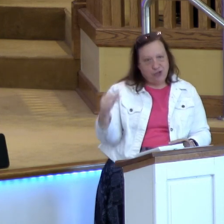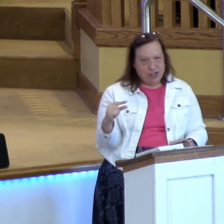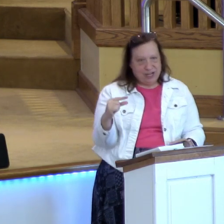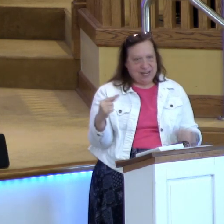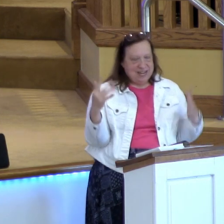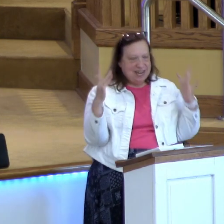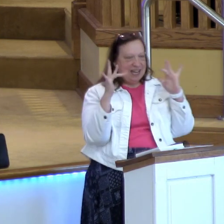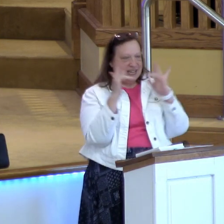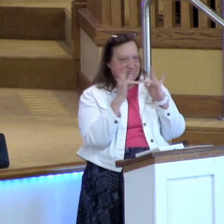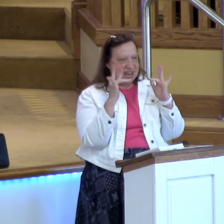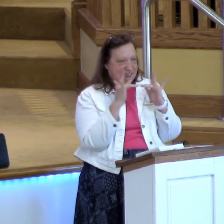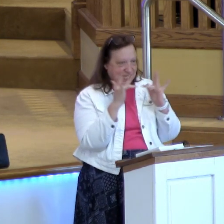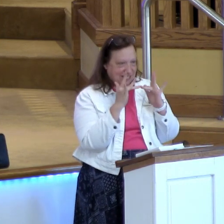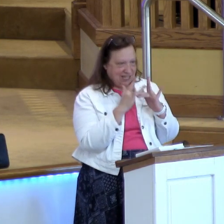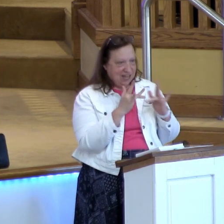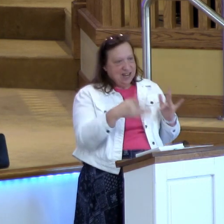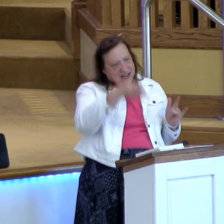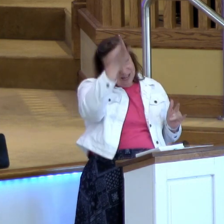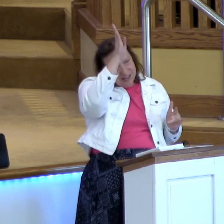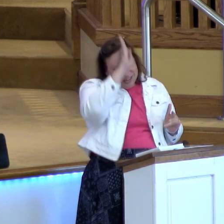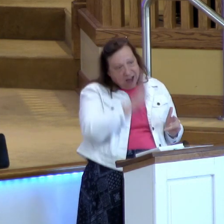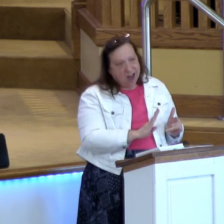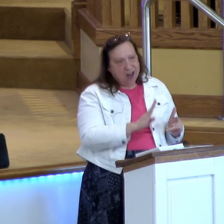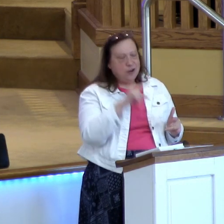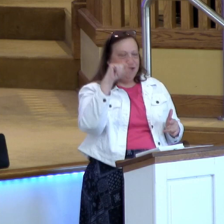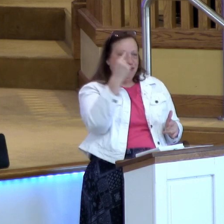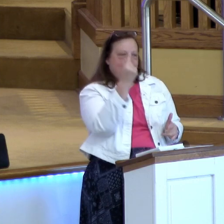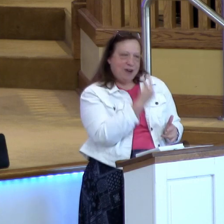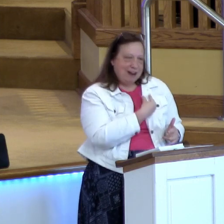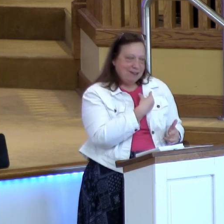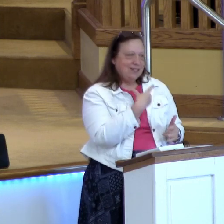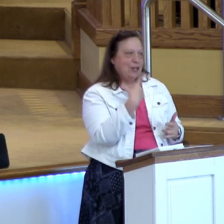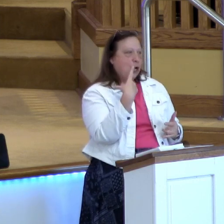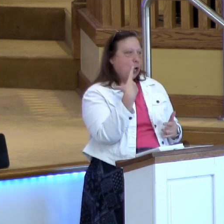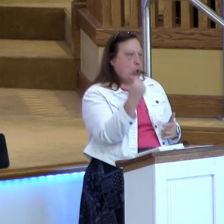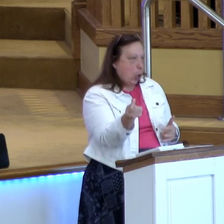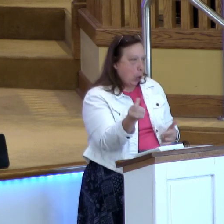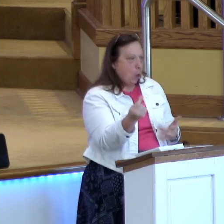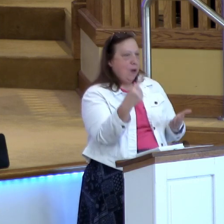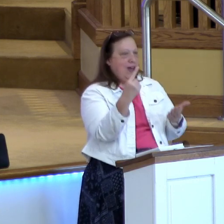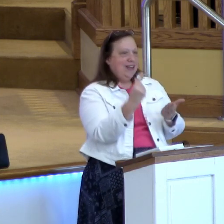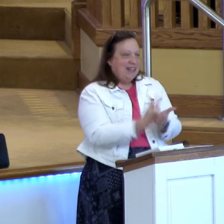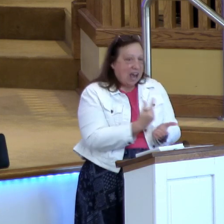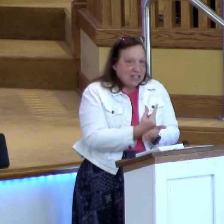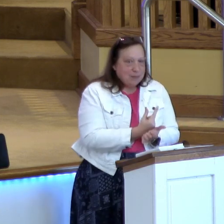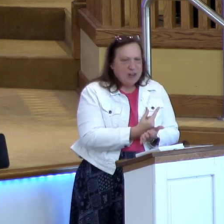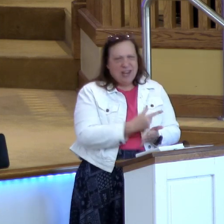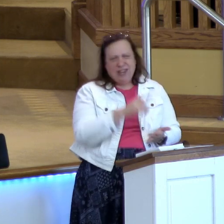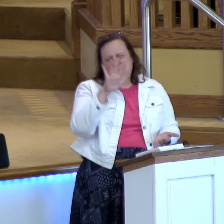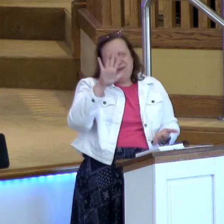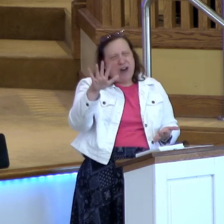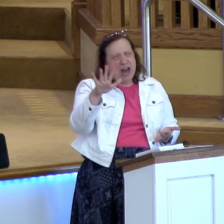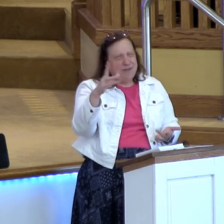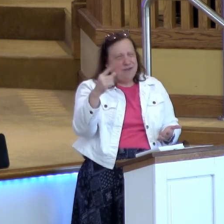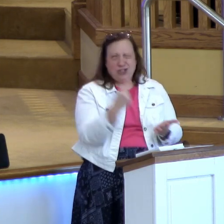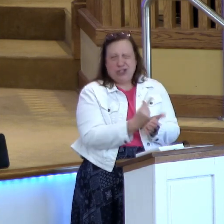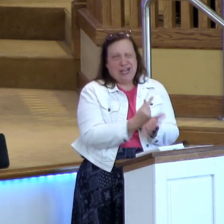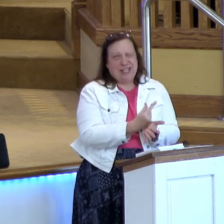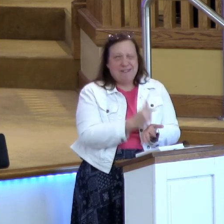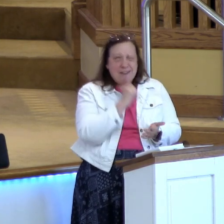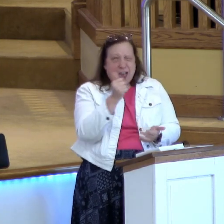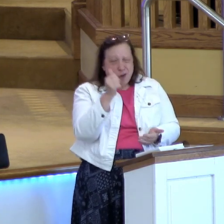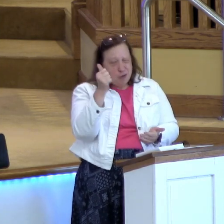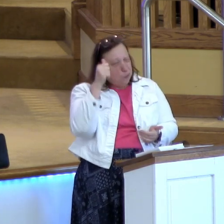there's 5Gs like God, grace, go, gospel, give, I don't know, there's 5Gs, that's what all about, and it's going to be